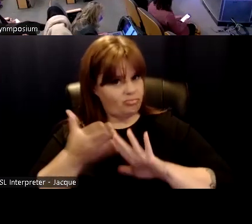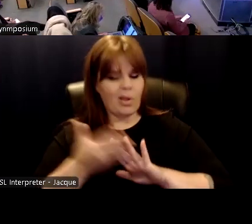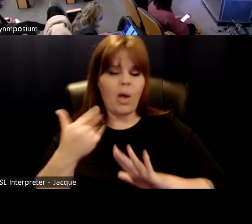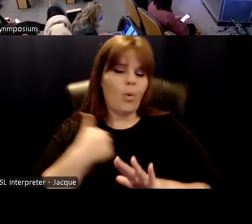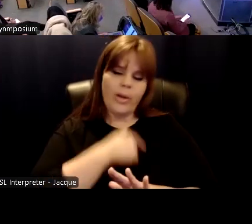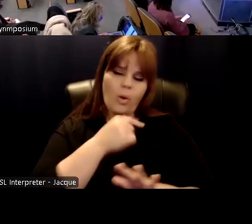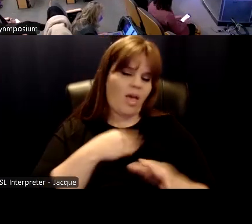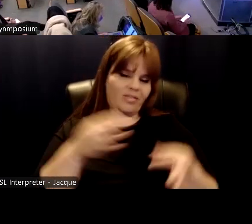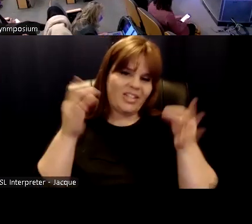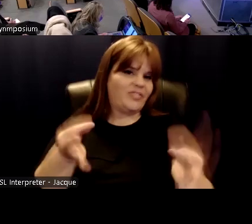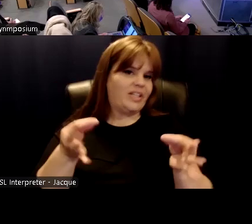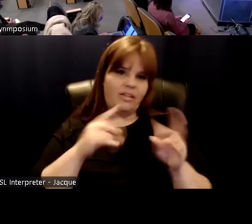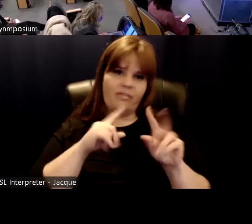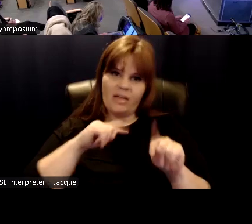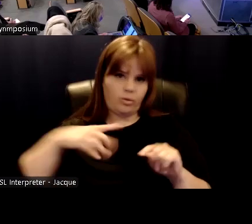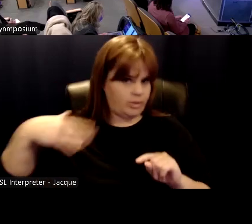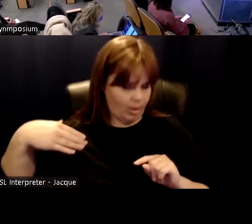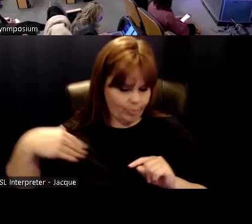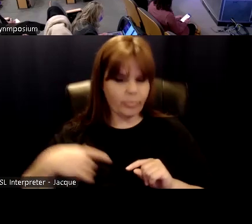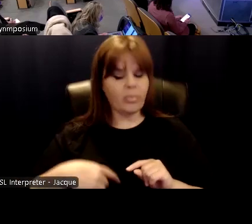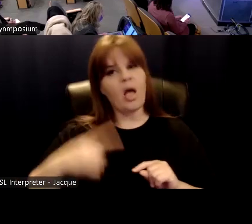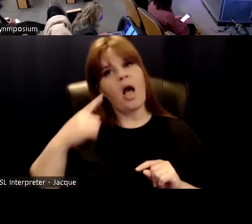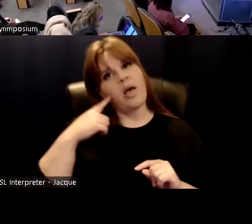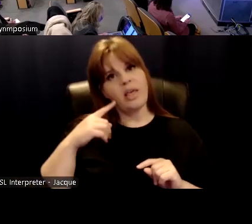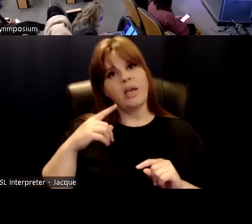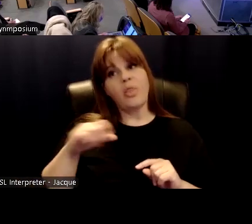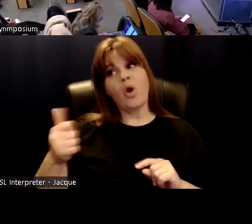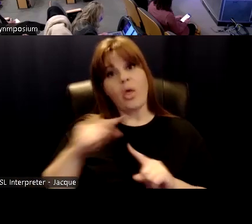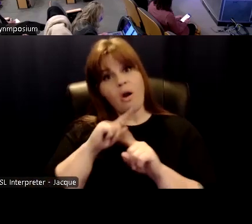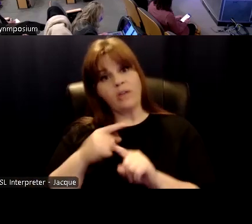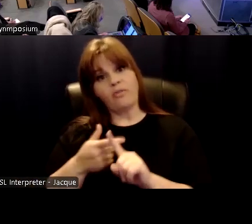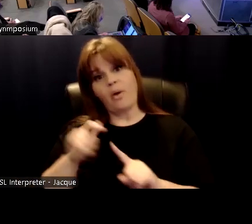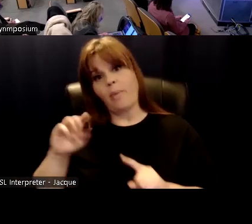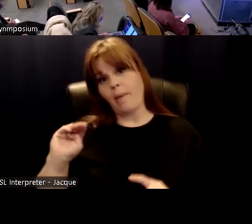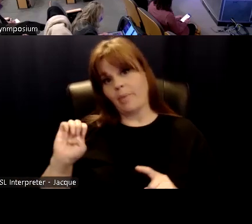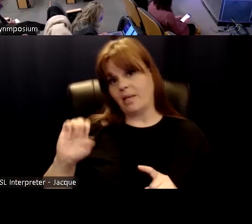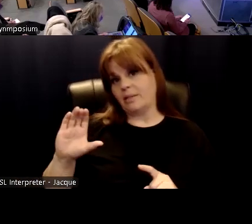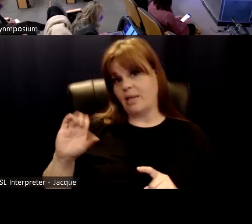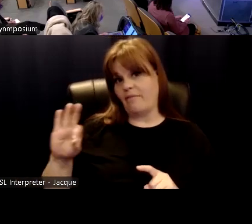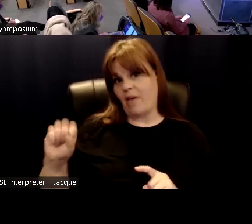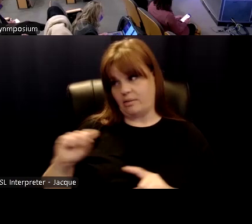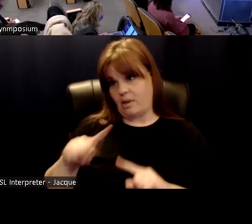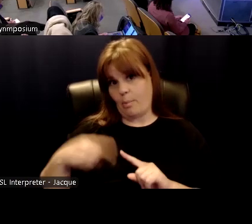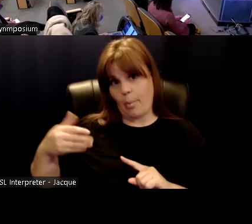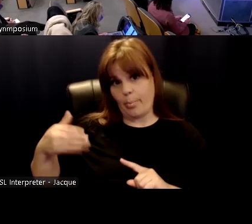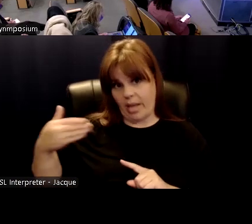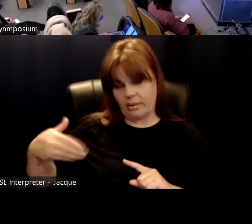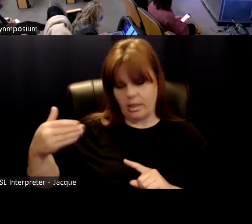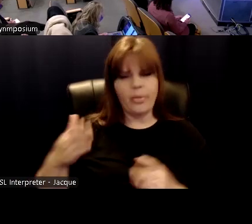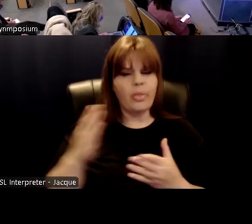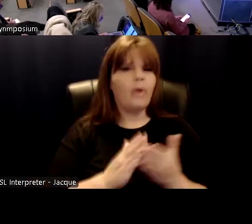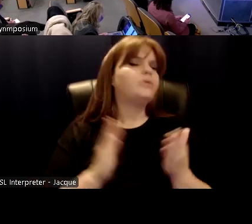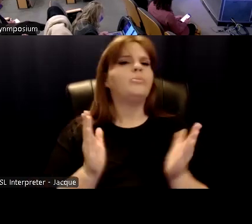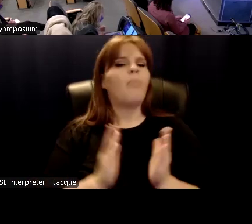there's some data from ME/CFS about pacing, and there are some smaller